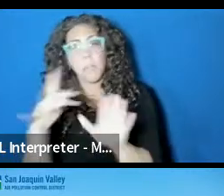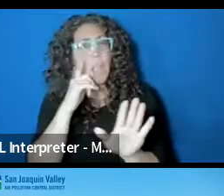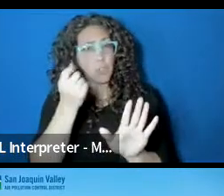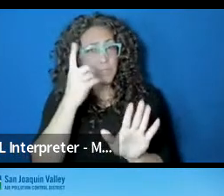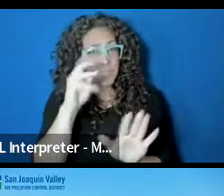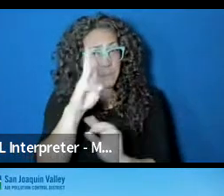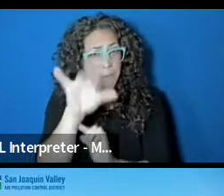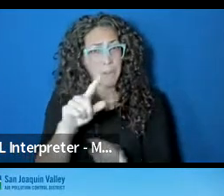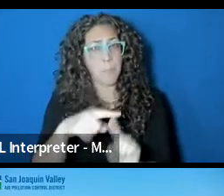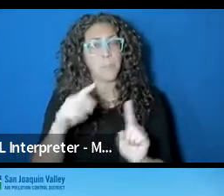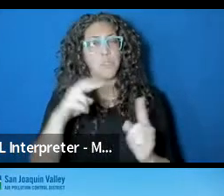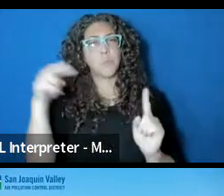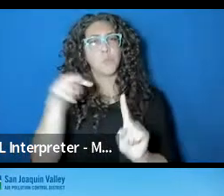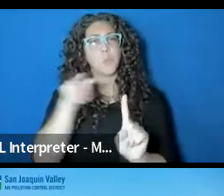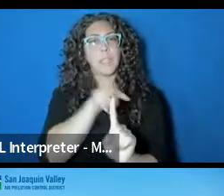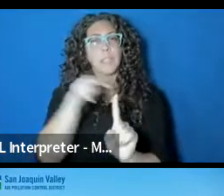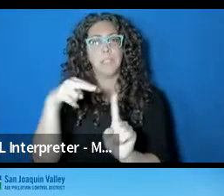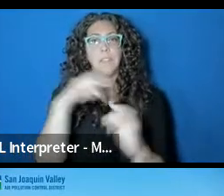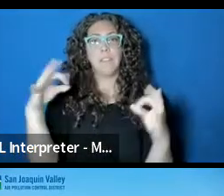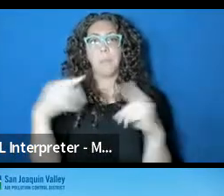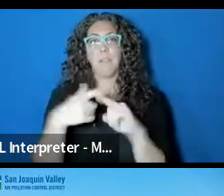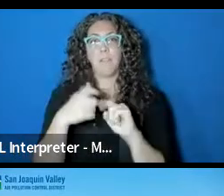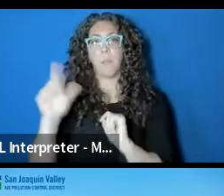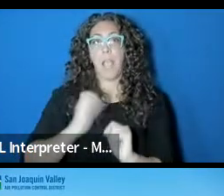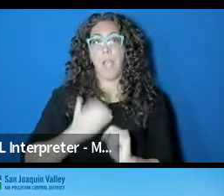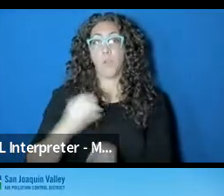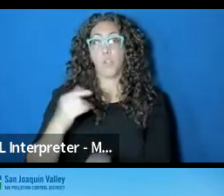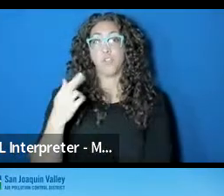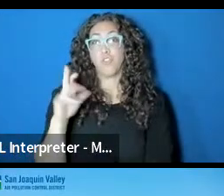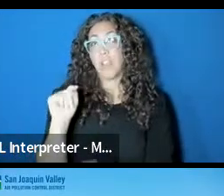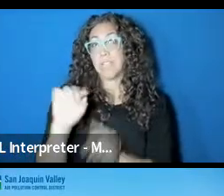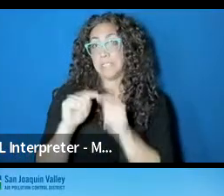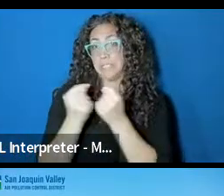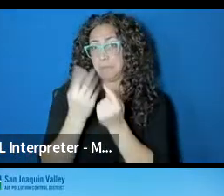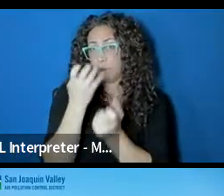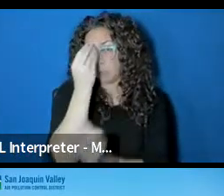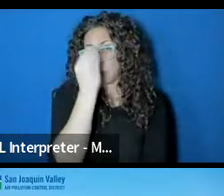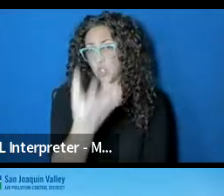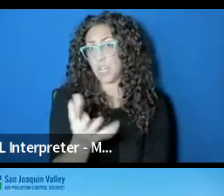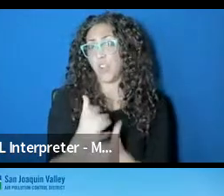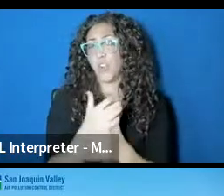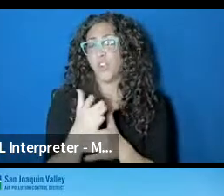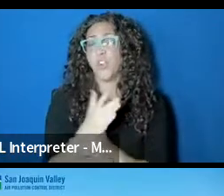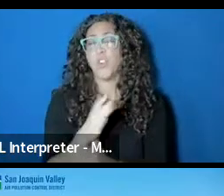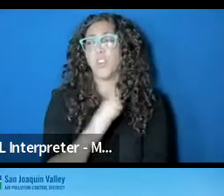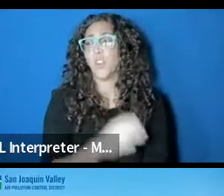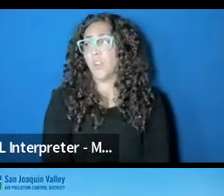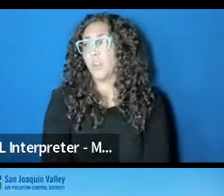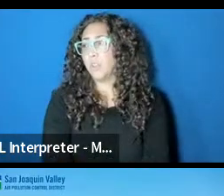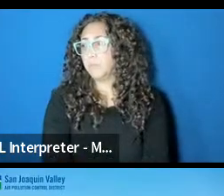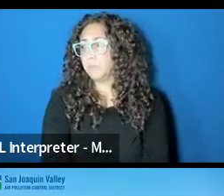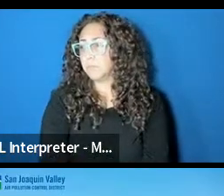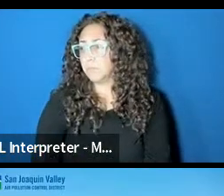to put in perspective some of the feedback that we got from our grants team, I just wanted to share that information.